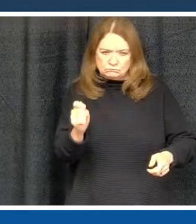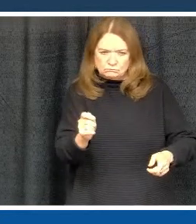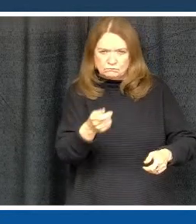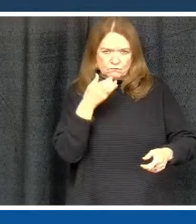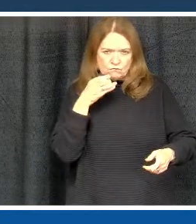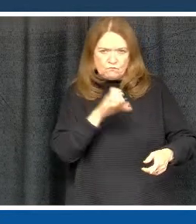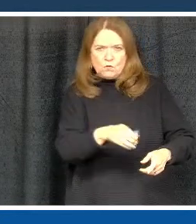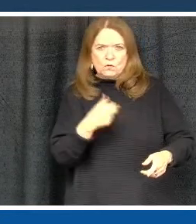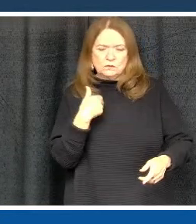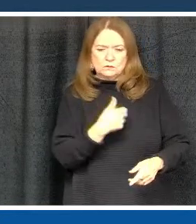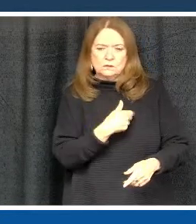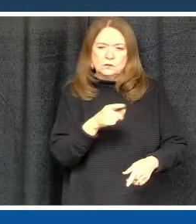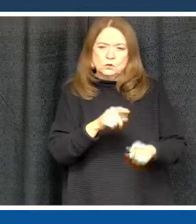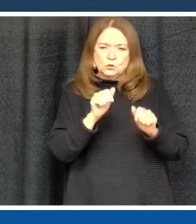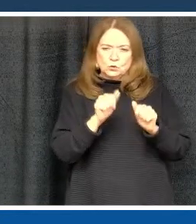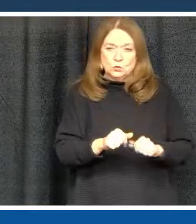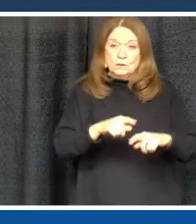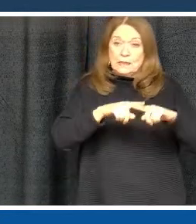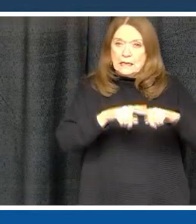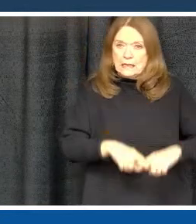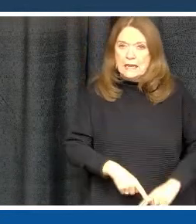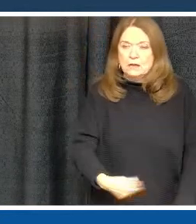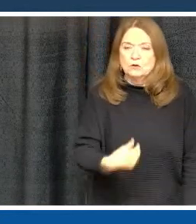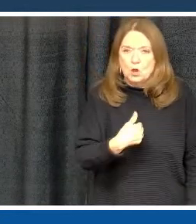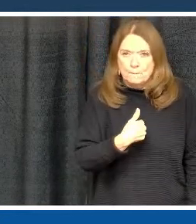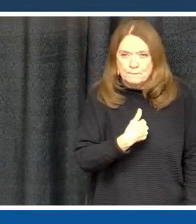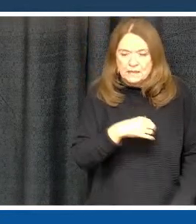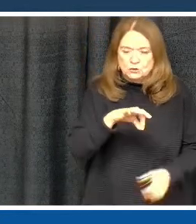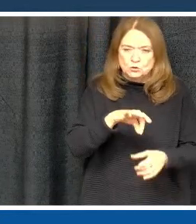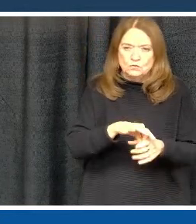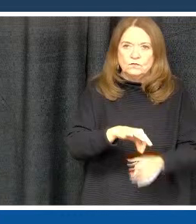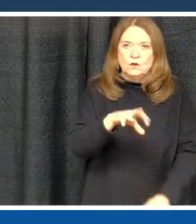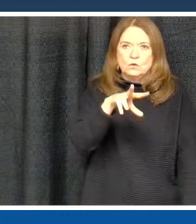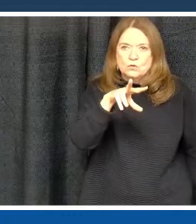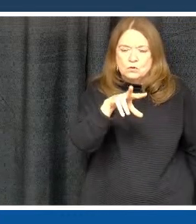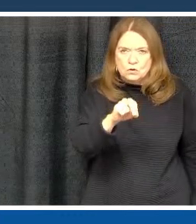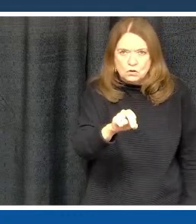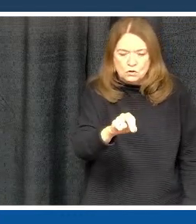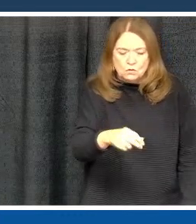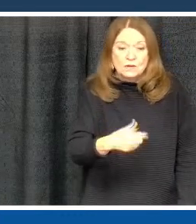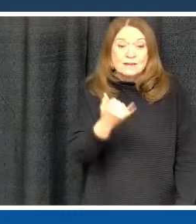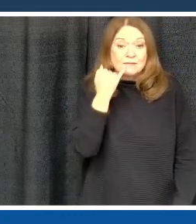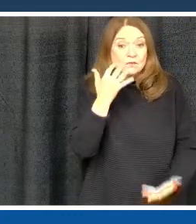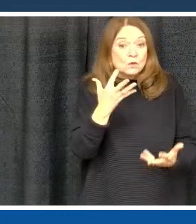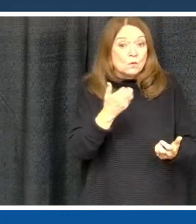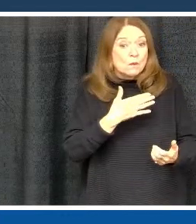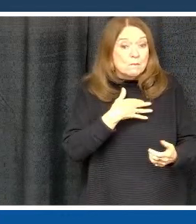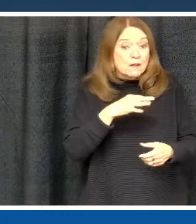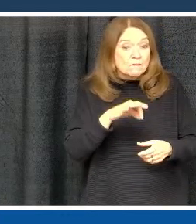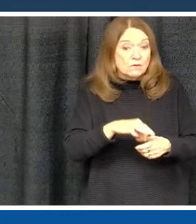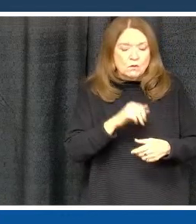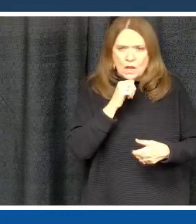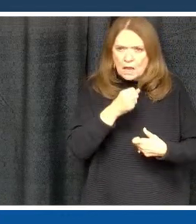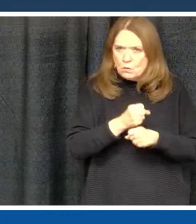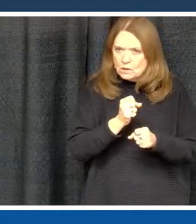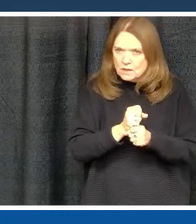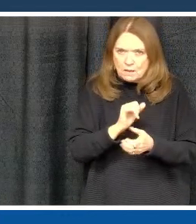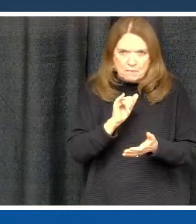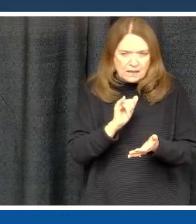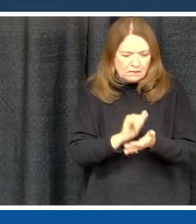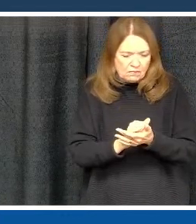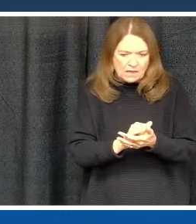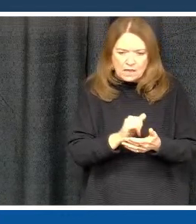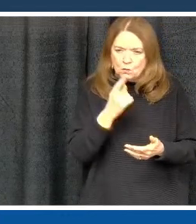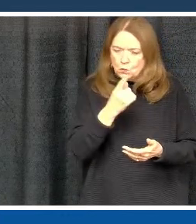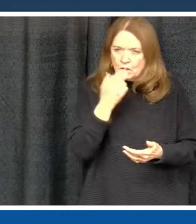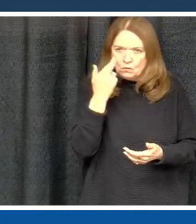something, you can count on me to vote no. I'm just saying, if you want my vote, I wouldn't make that an argument. Thank